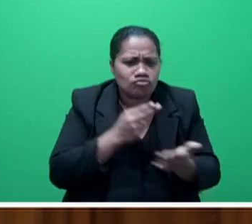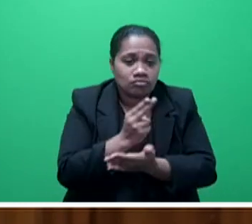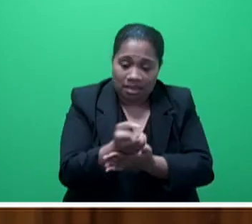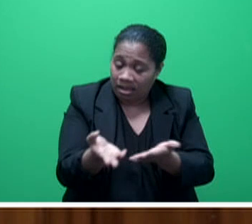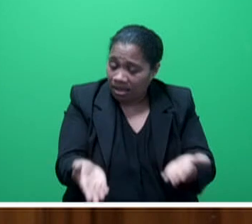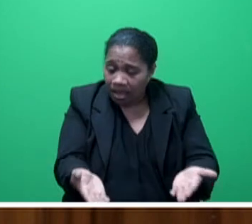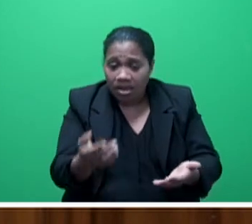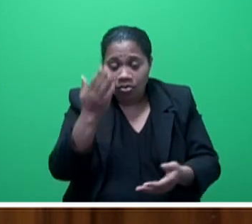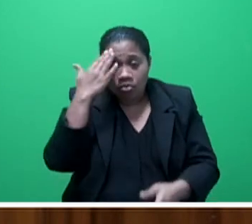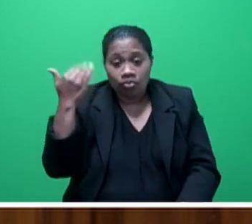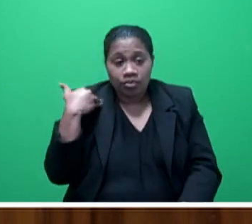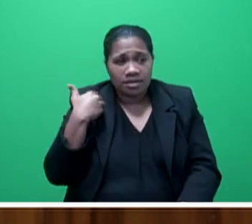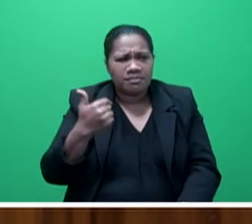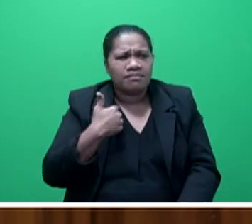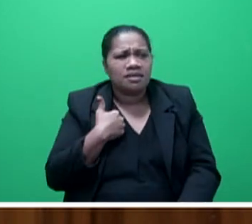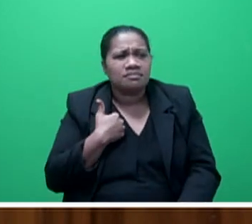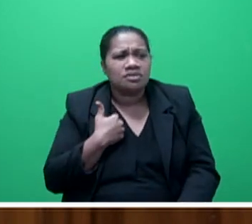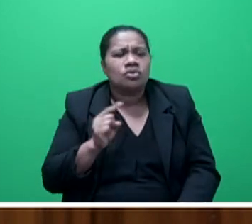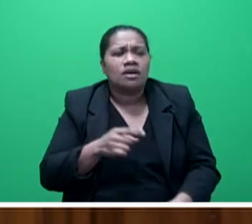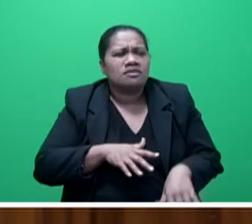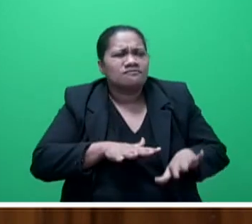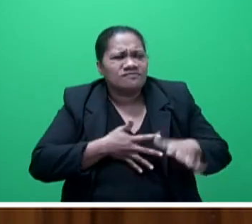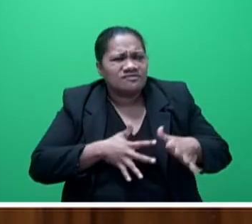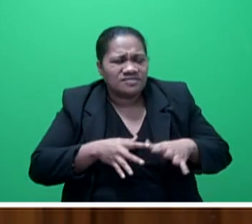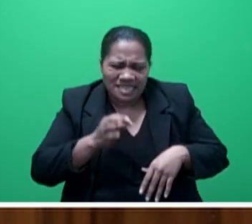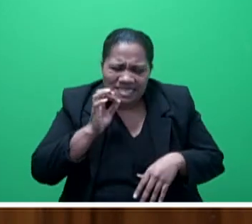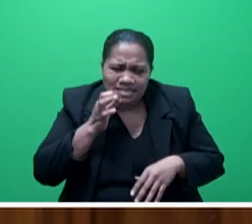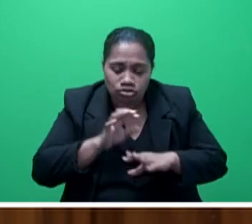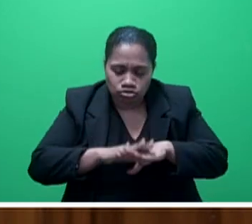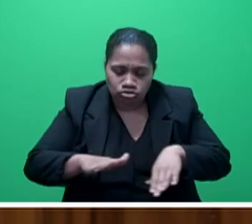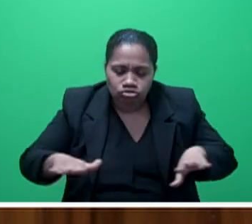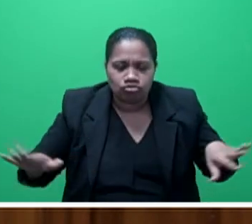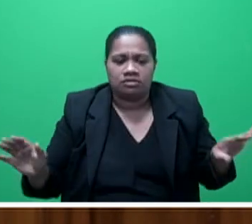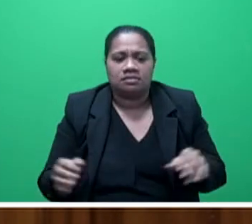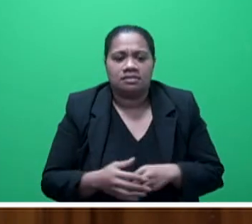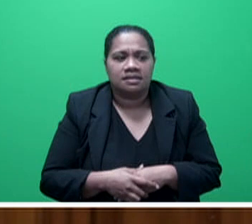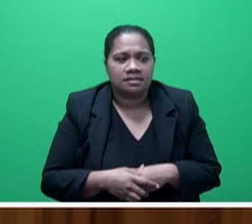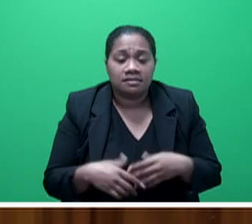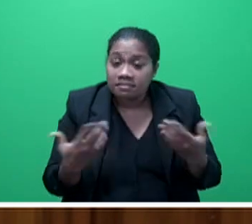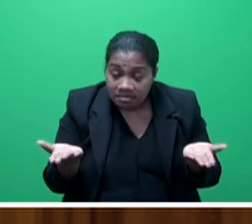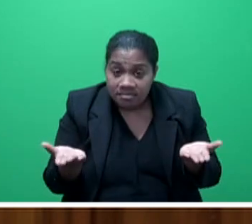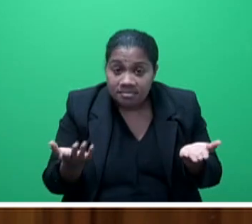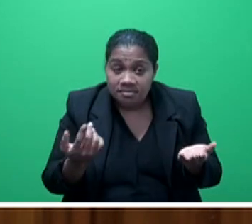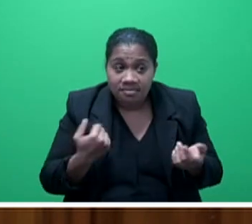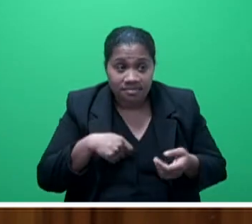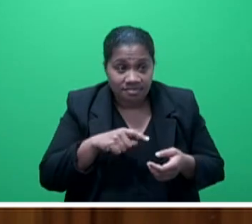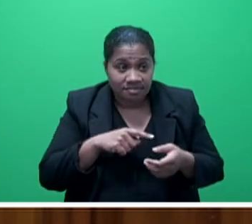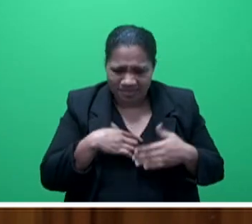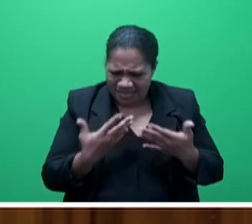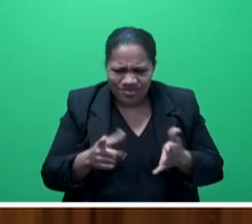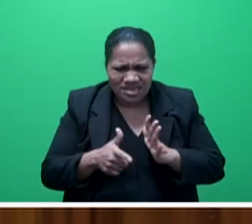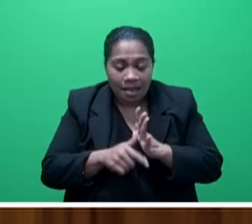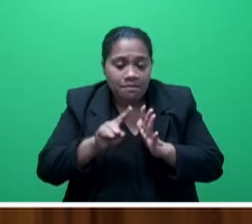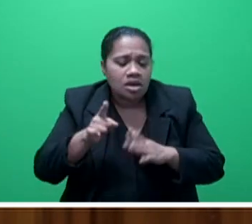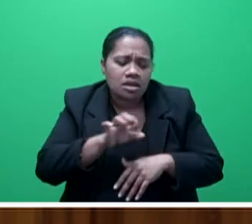reminds me of sniveling, fear-ridden children in the midst of a calamity. Yes, we are in tumultuous times, but it's not